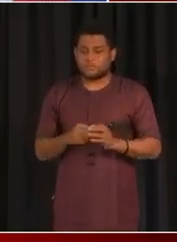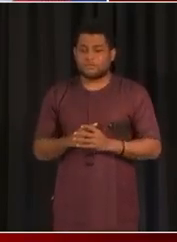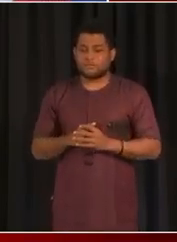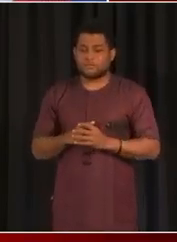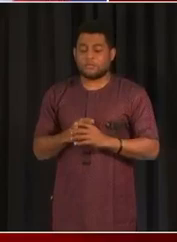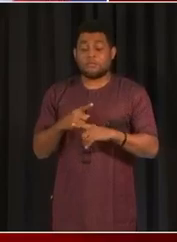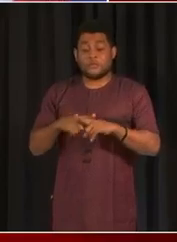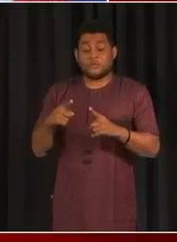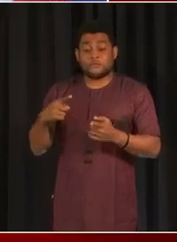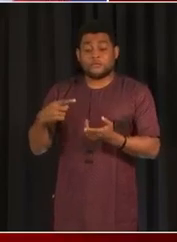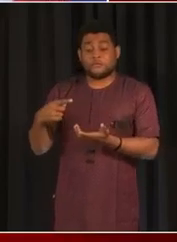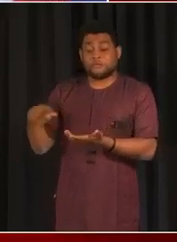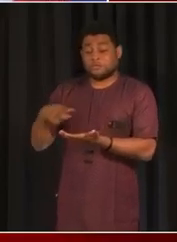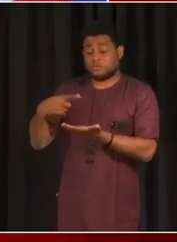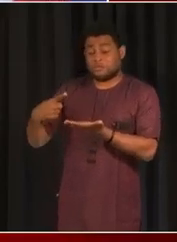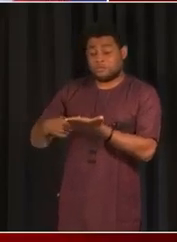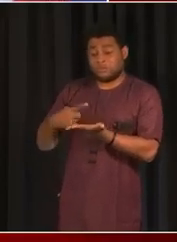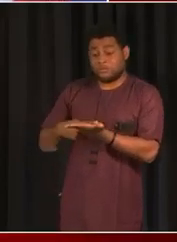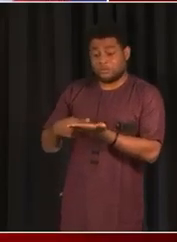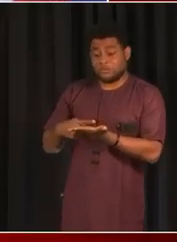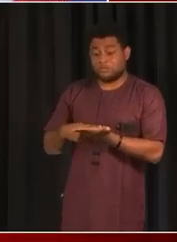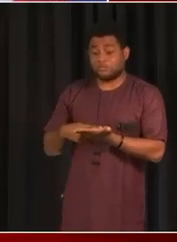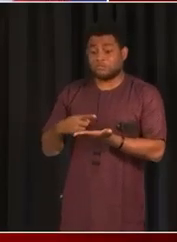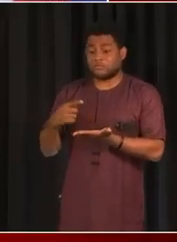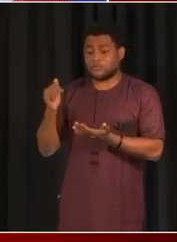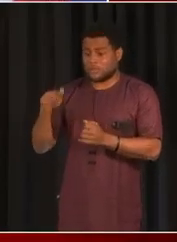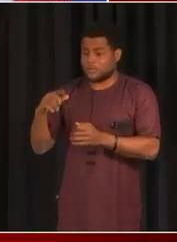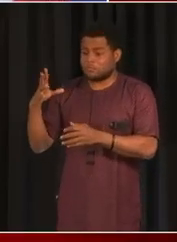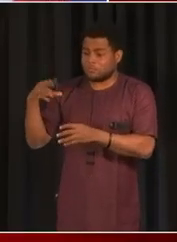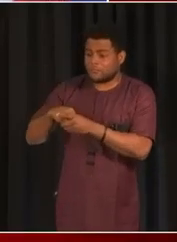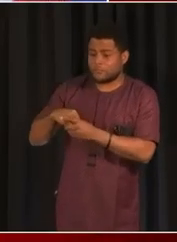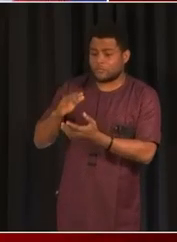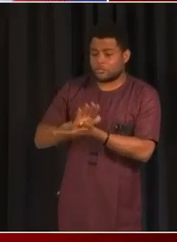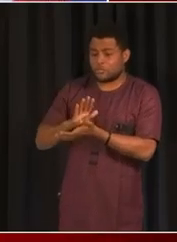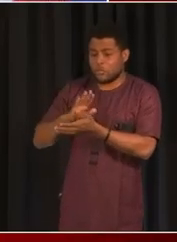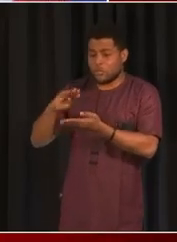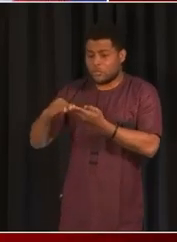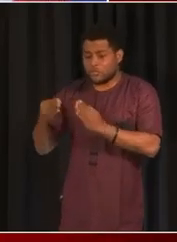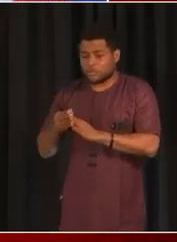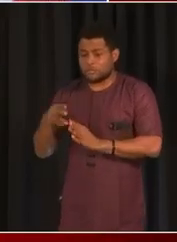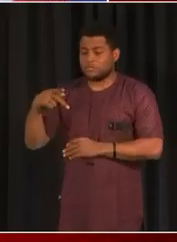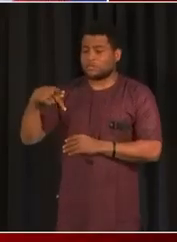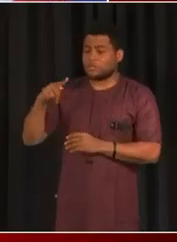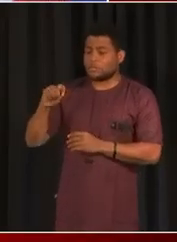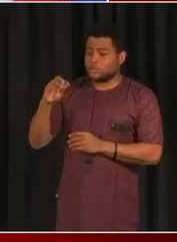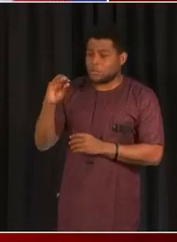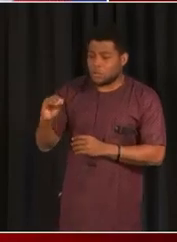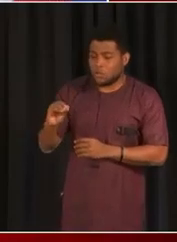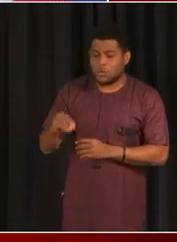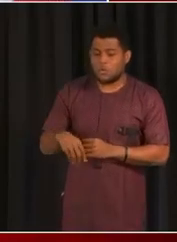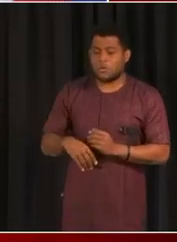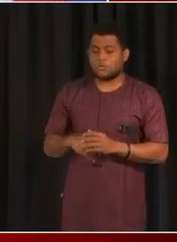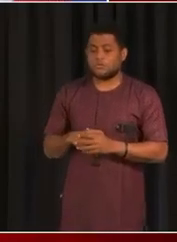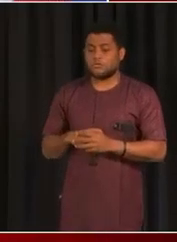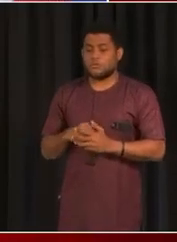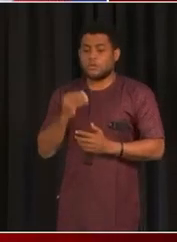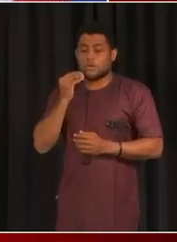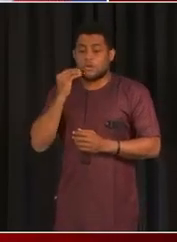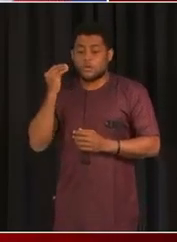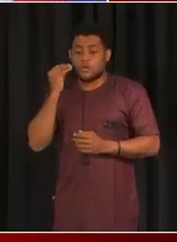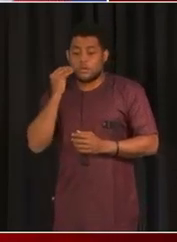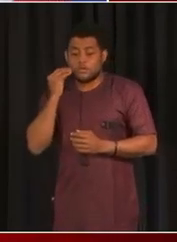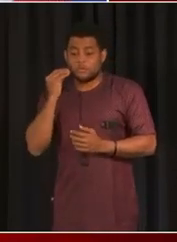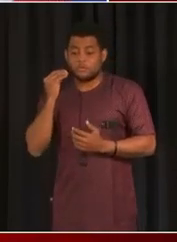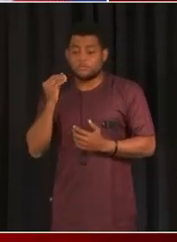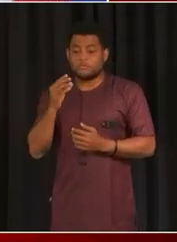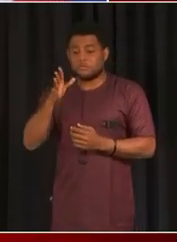is a discussion among school communities as well. So parent-teacher organizations, the homeroom moms